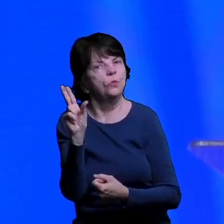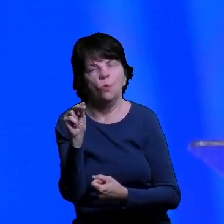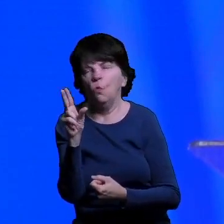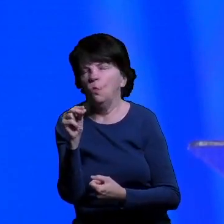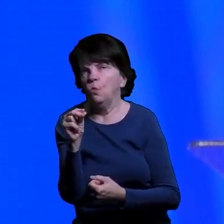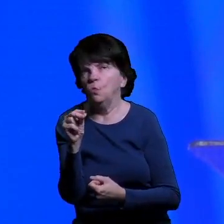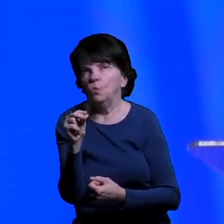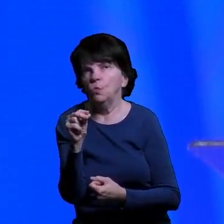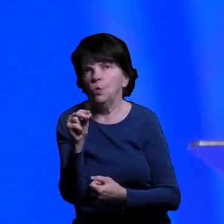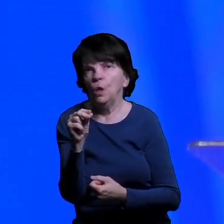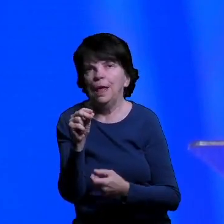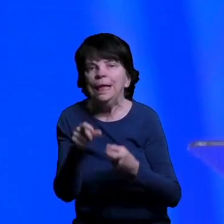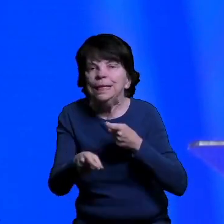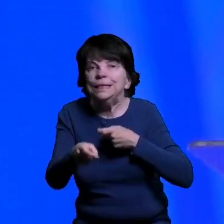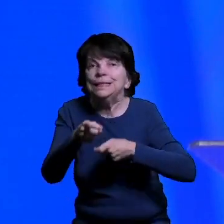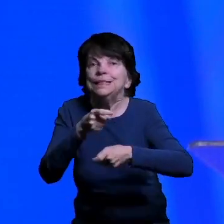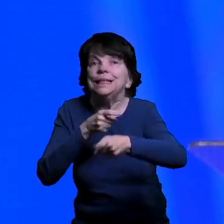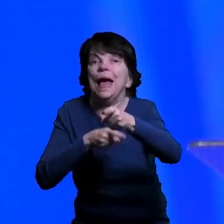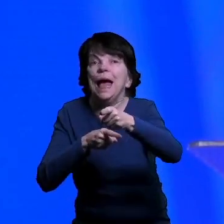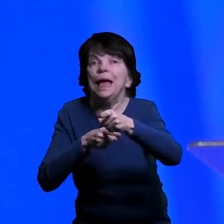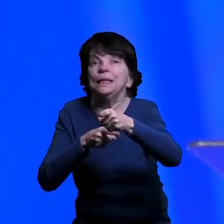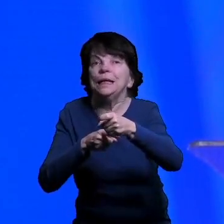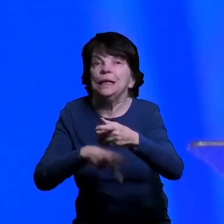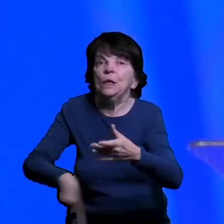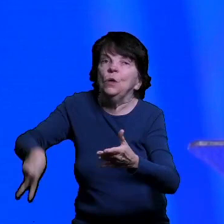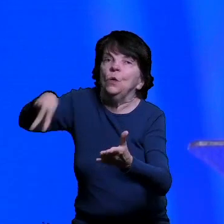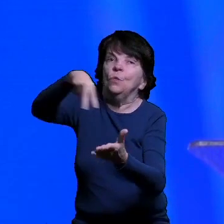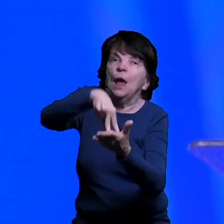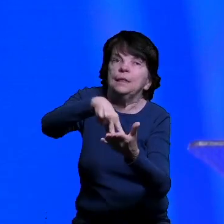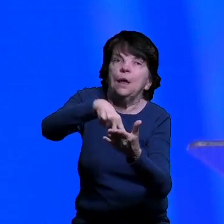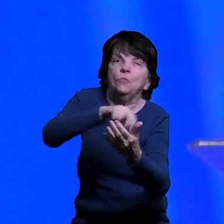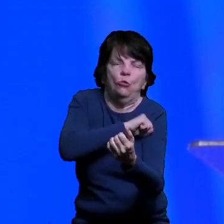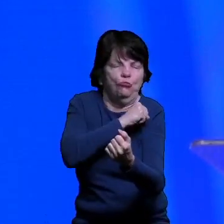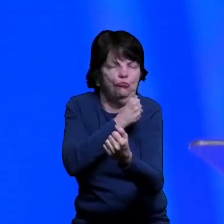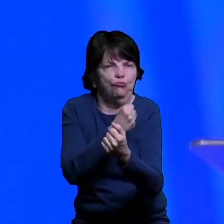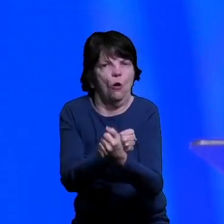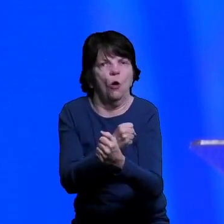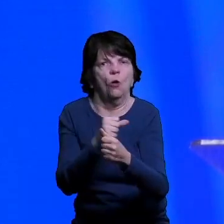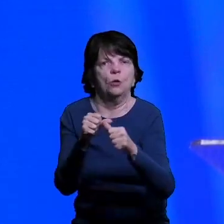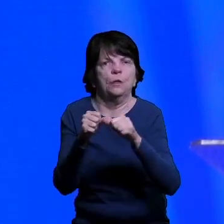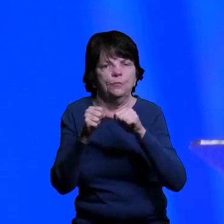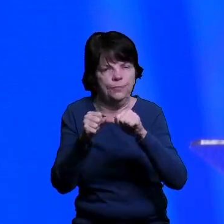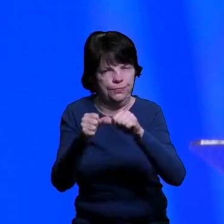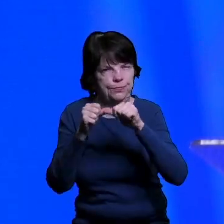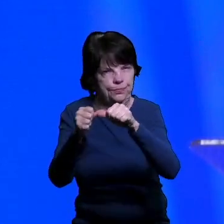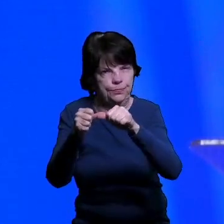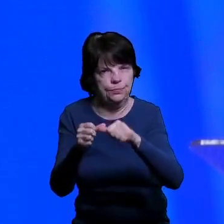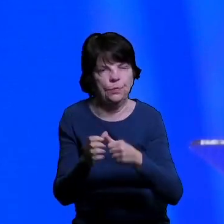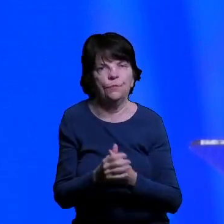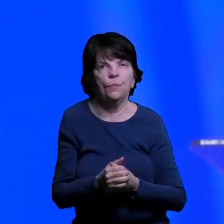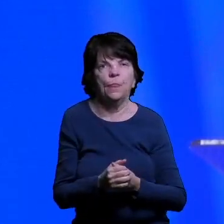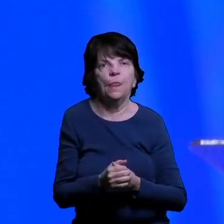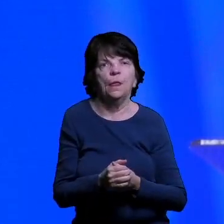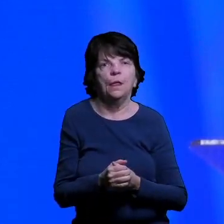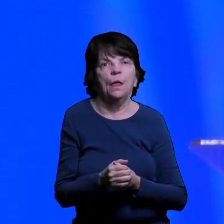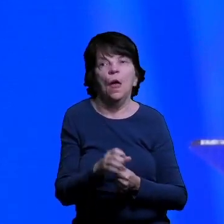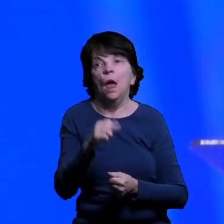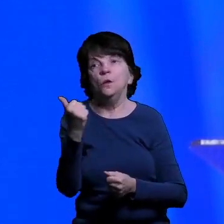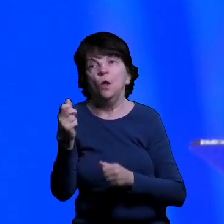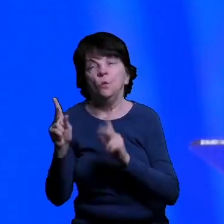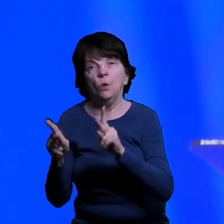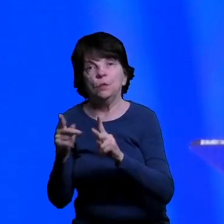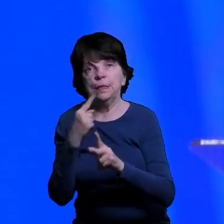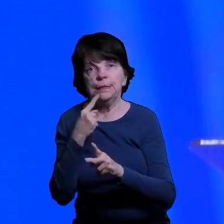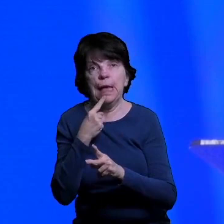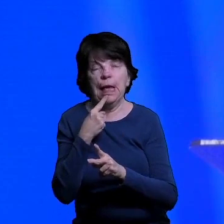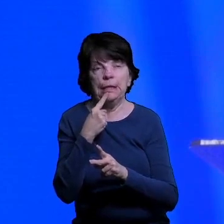rather rise up above that circumstance. Another person once said it this way, when plunged